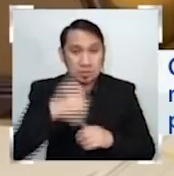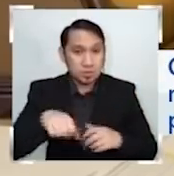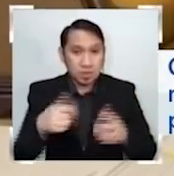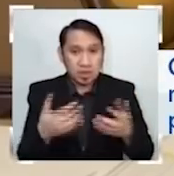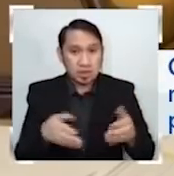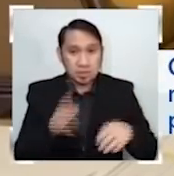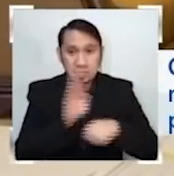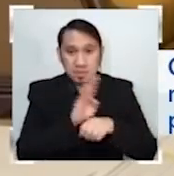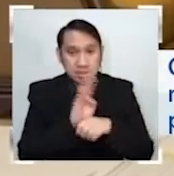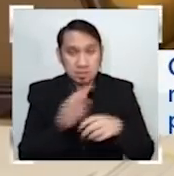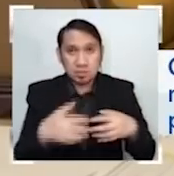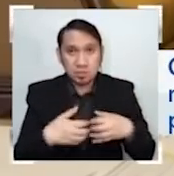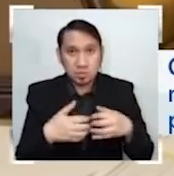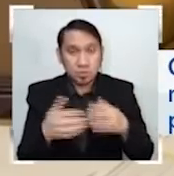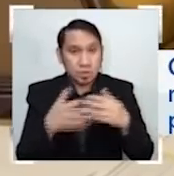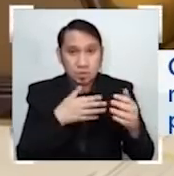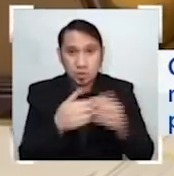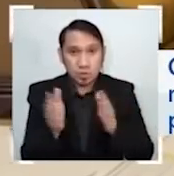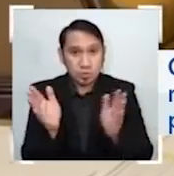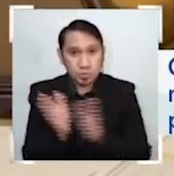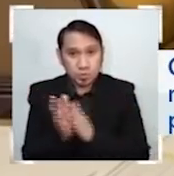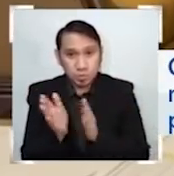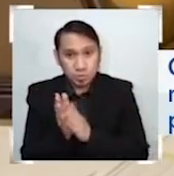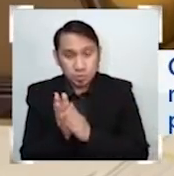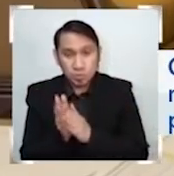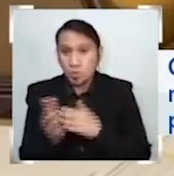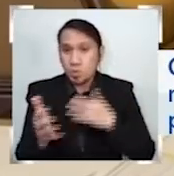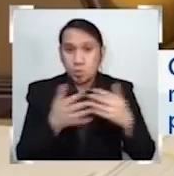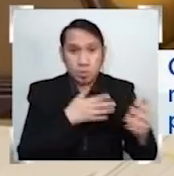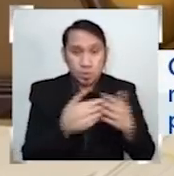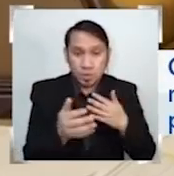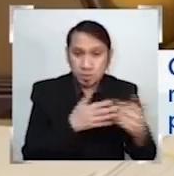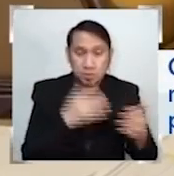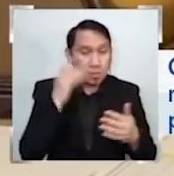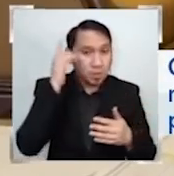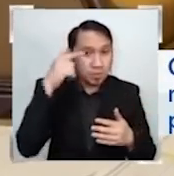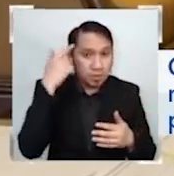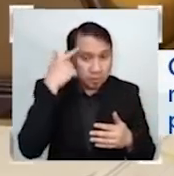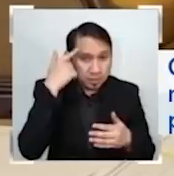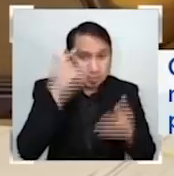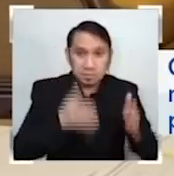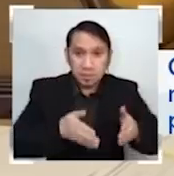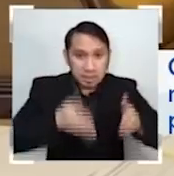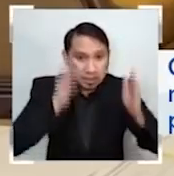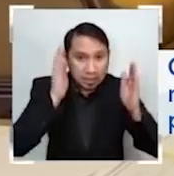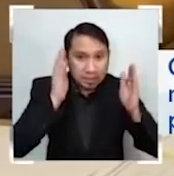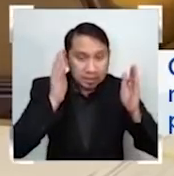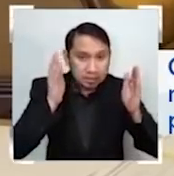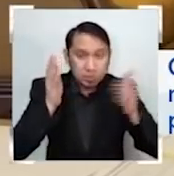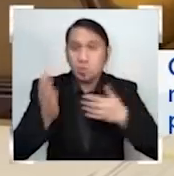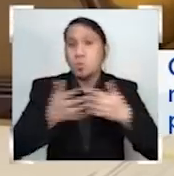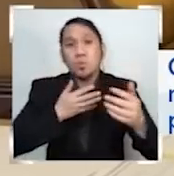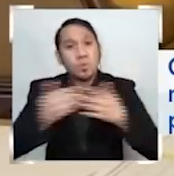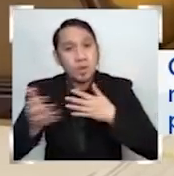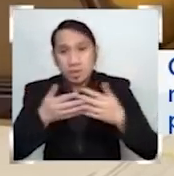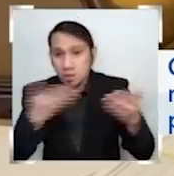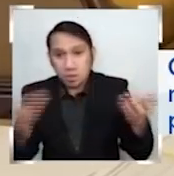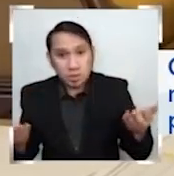whether these be schools, whether these be government buildings, whether this be